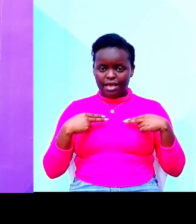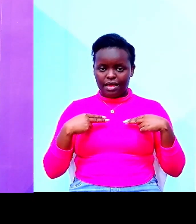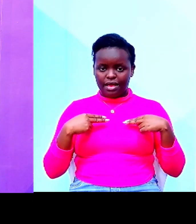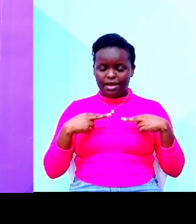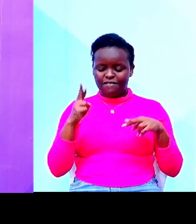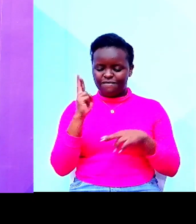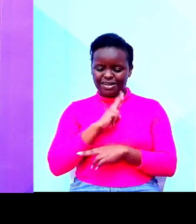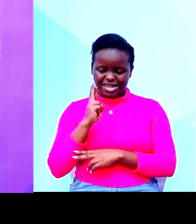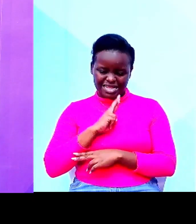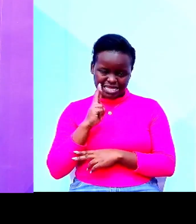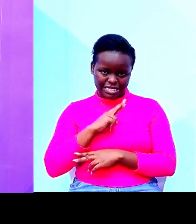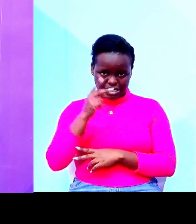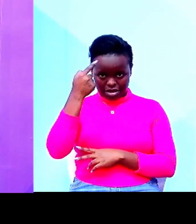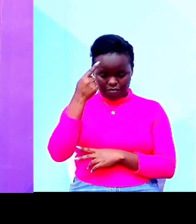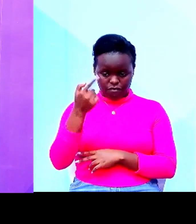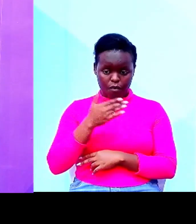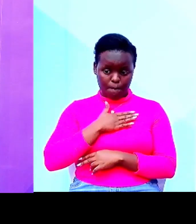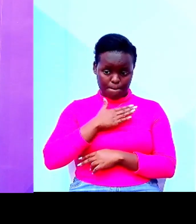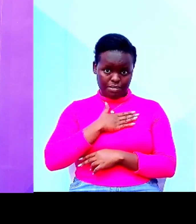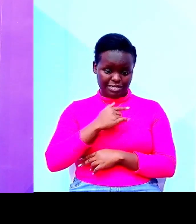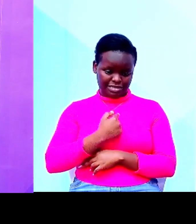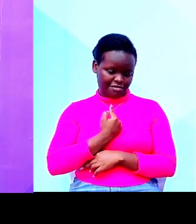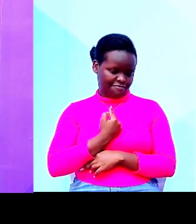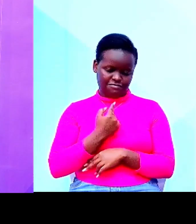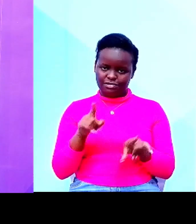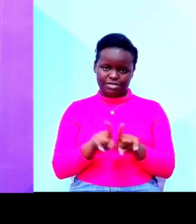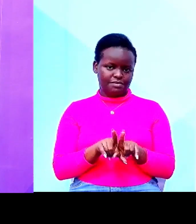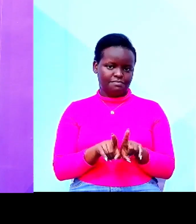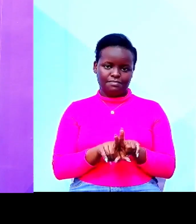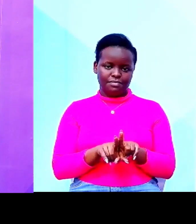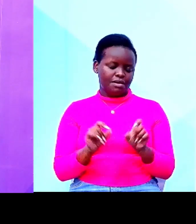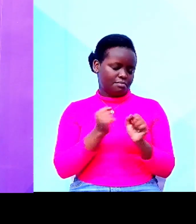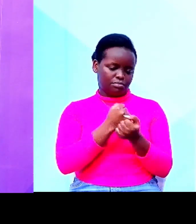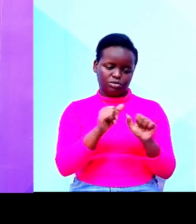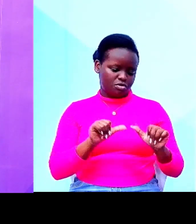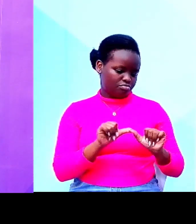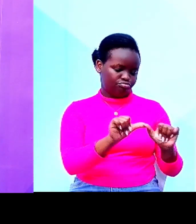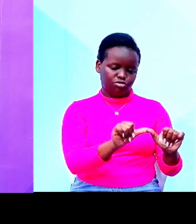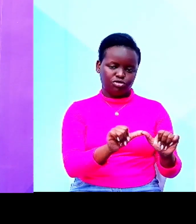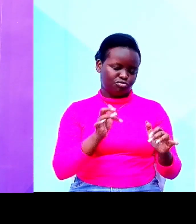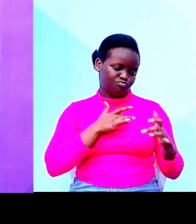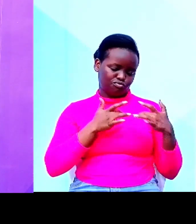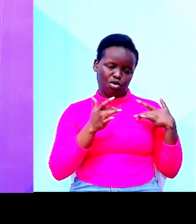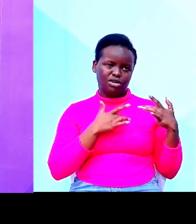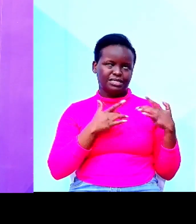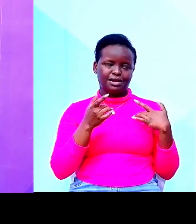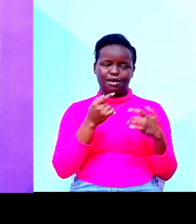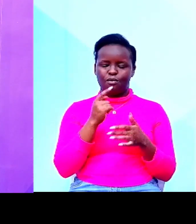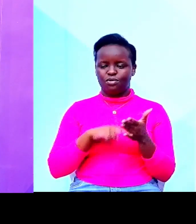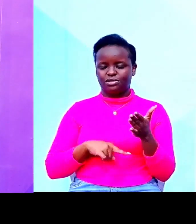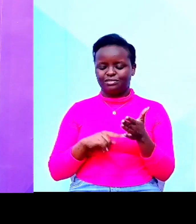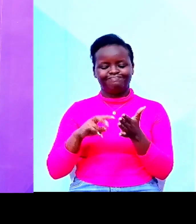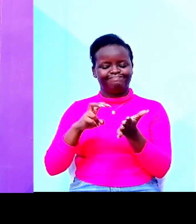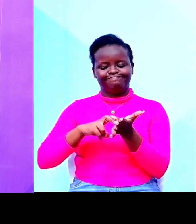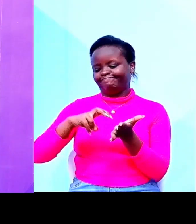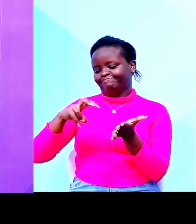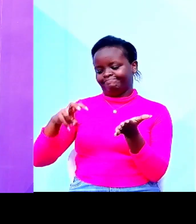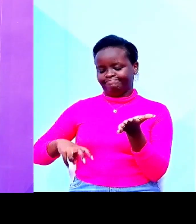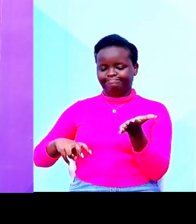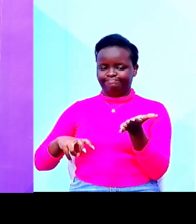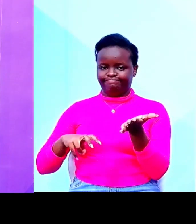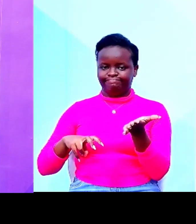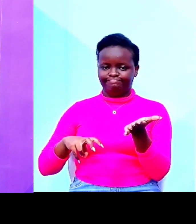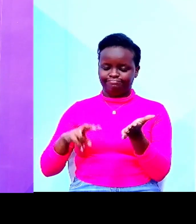risky for myself also. So I considered that it was